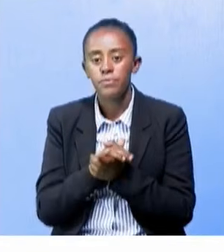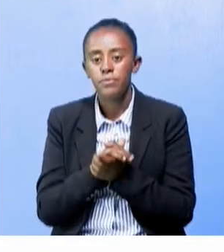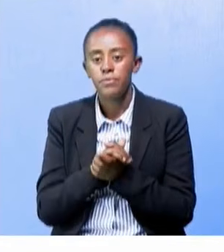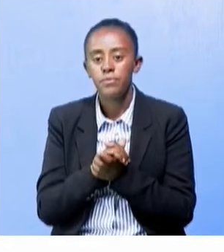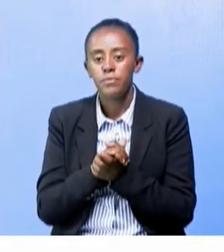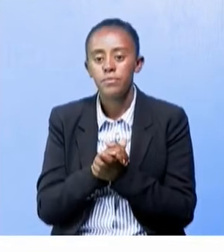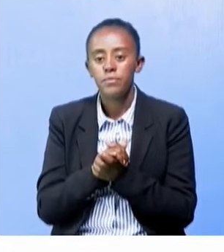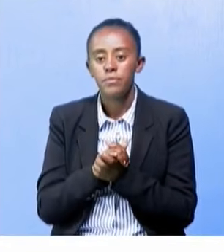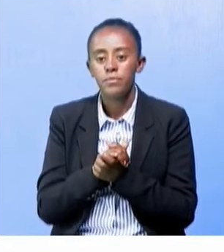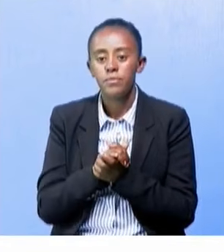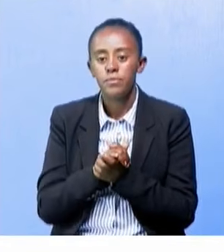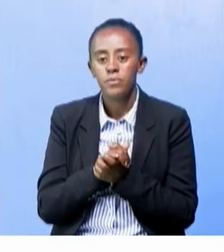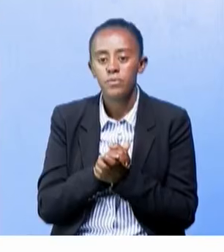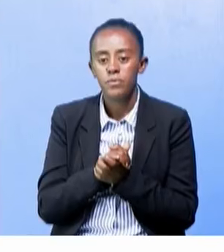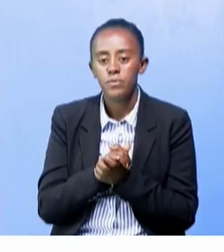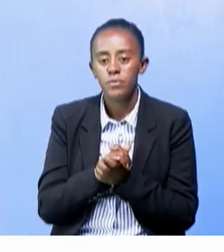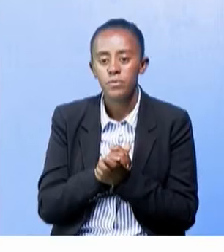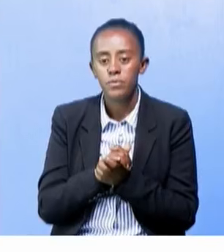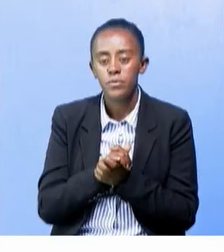studied hard